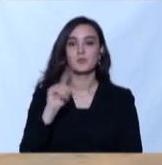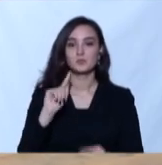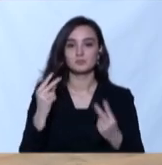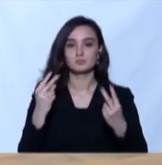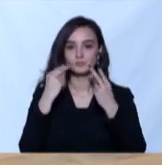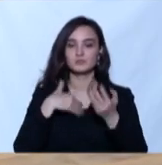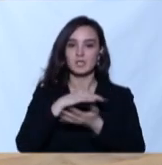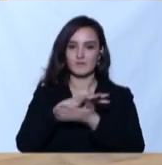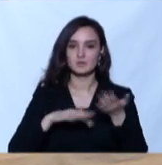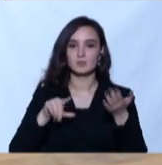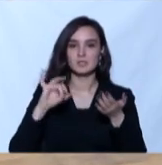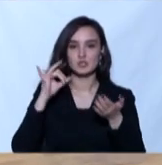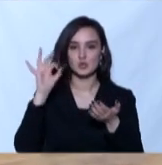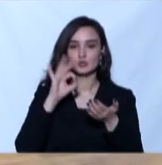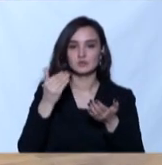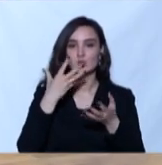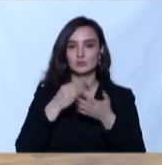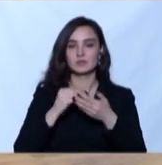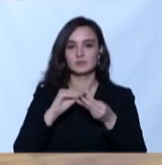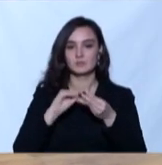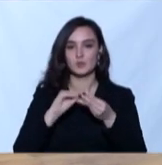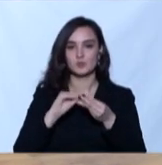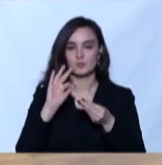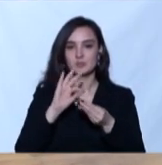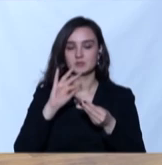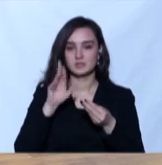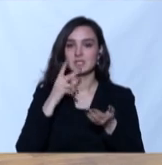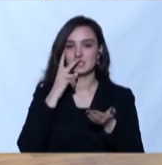you continue reading about Dorothy and her friends. And we'll